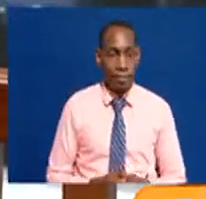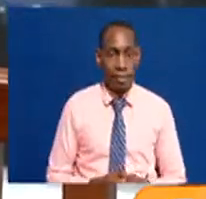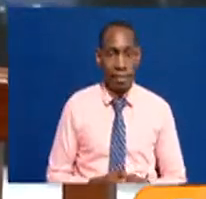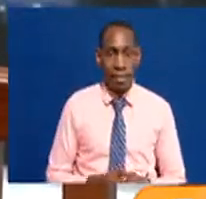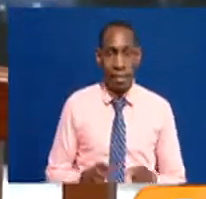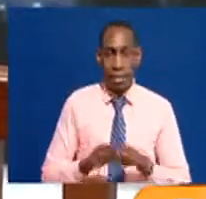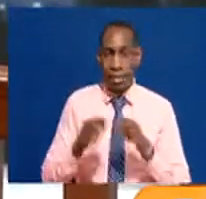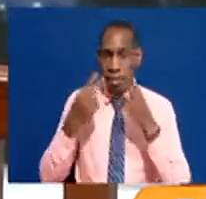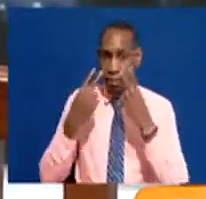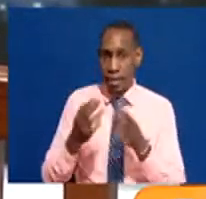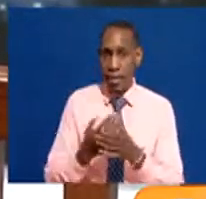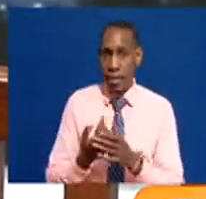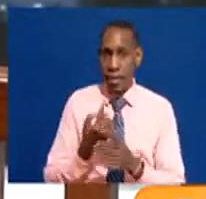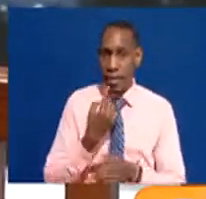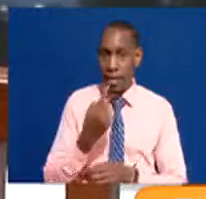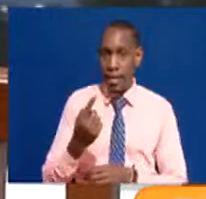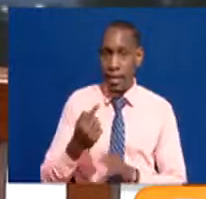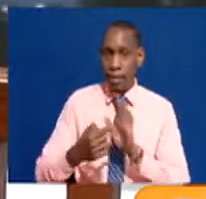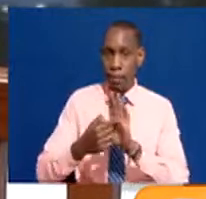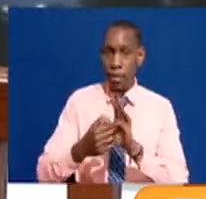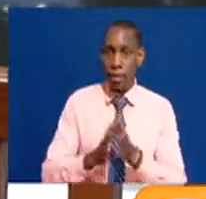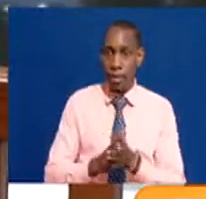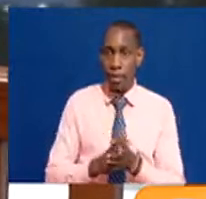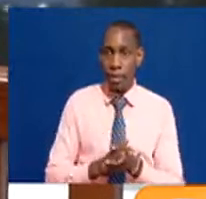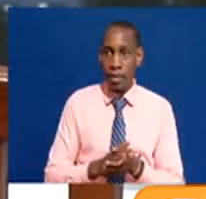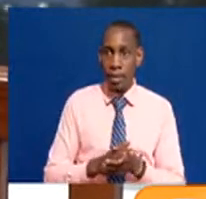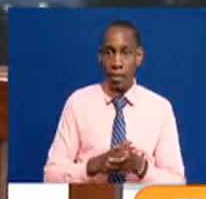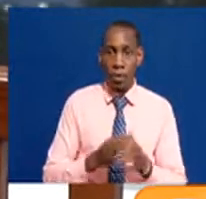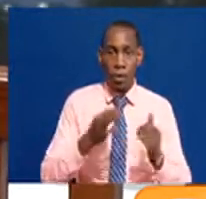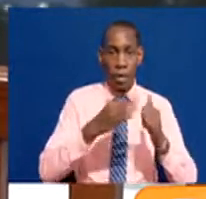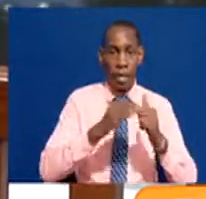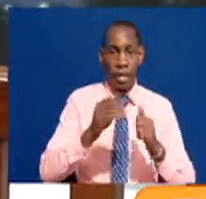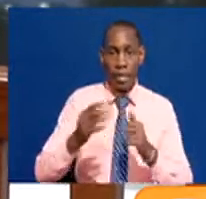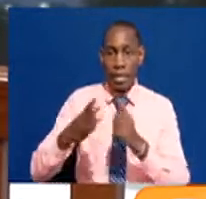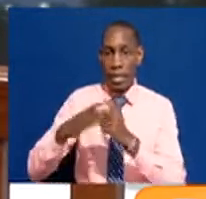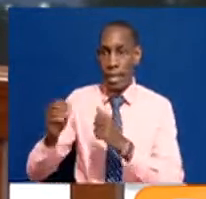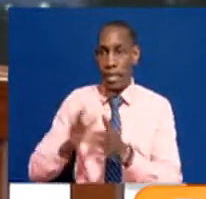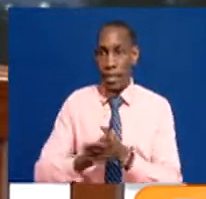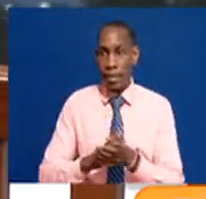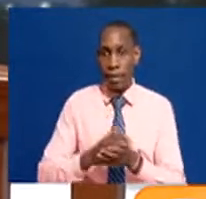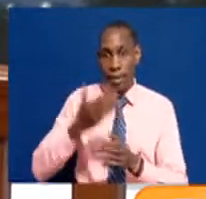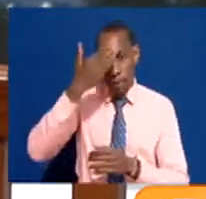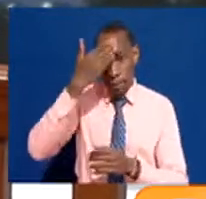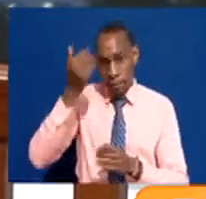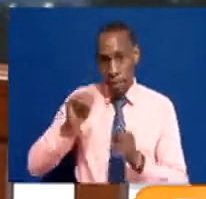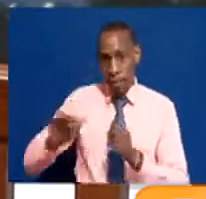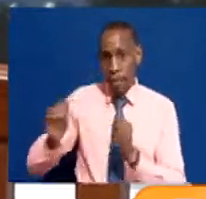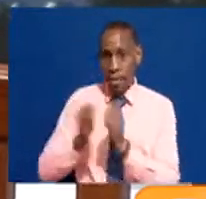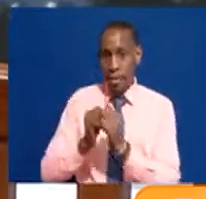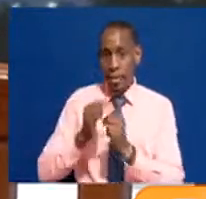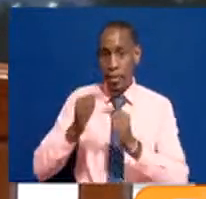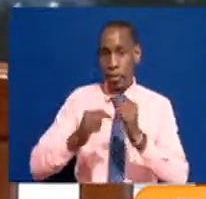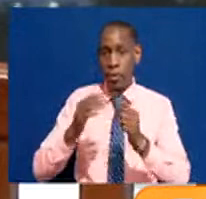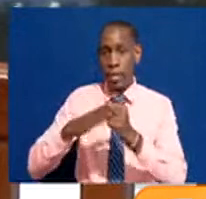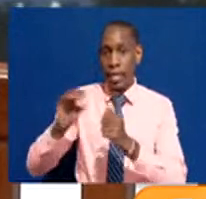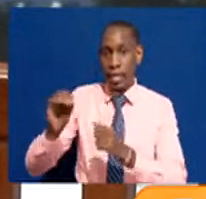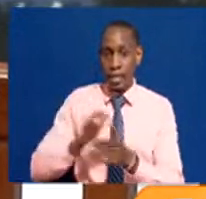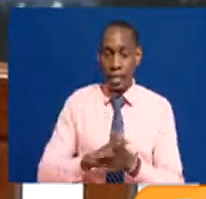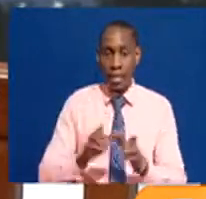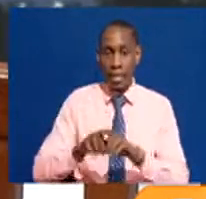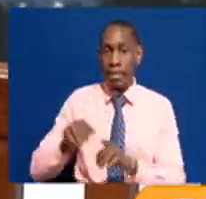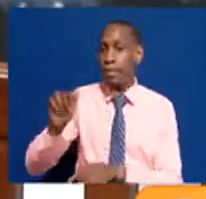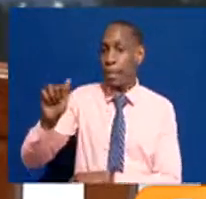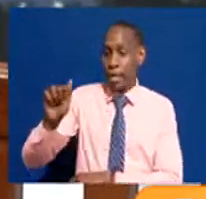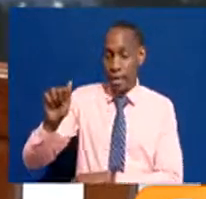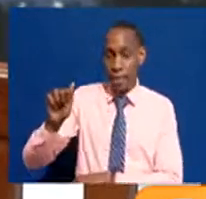at the 100 marks. If you're 80, yes. If you're 90, we should forget about the 10 and move with the 90. It's still a to name. Me, yeah,